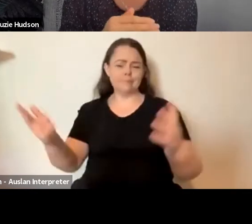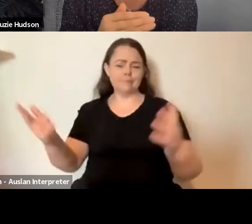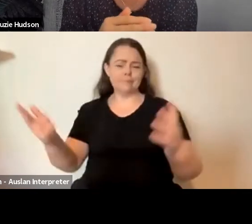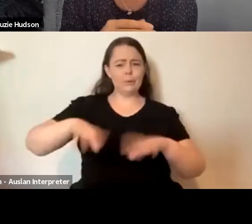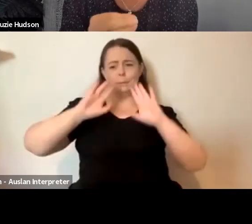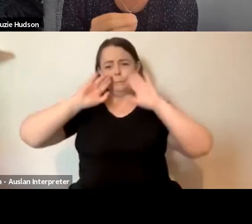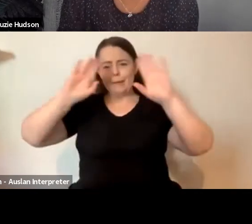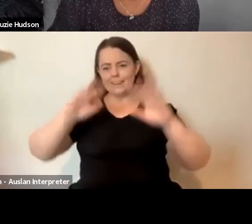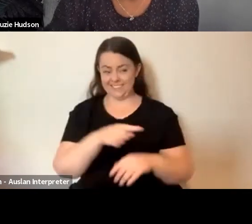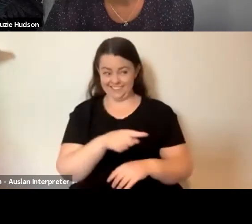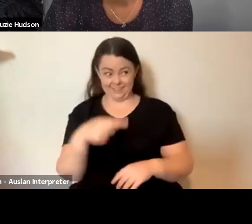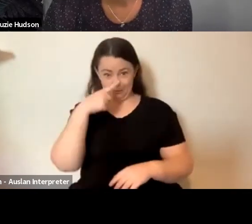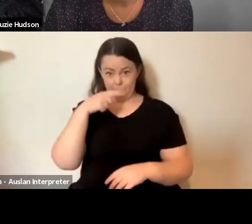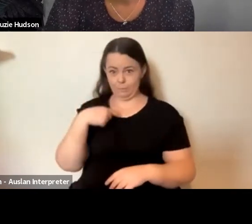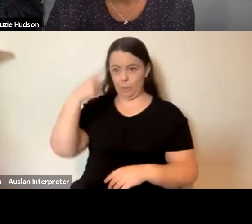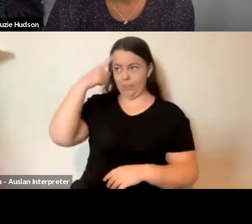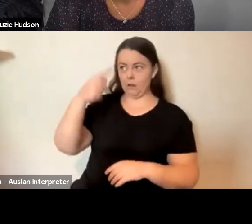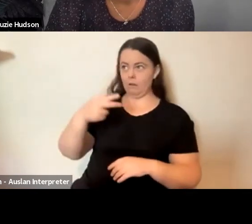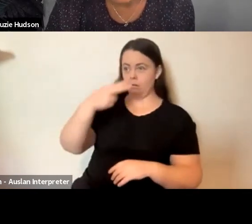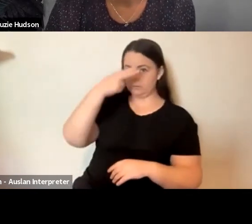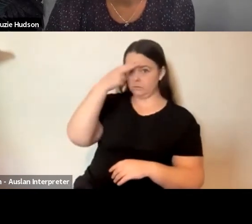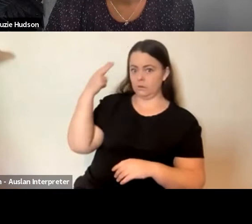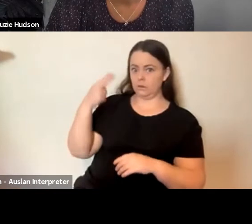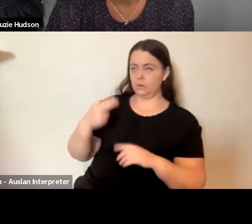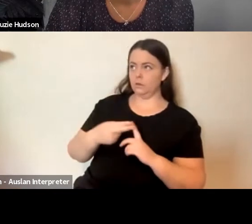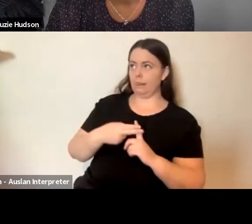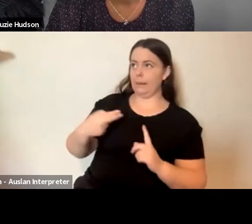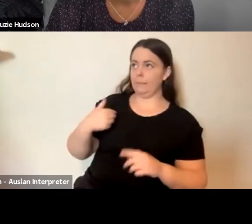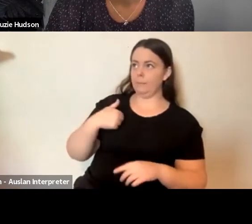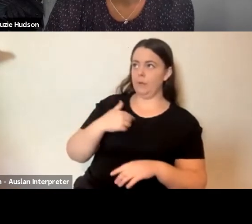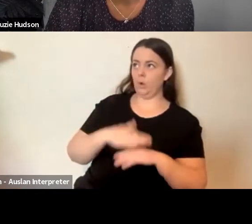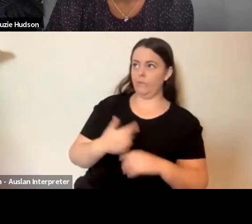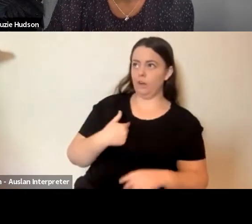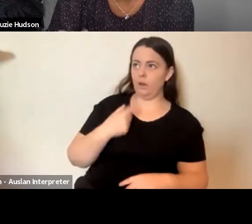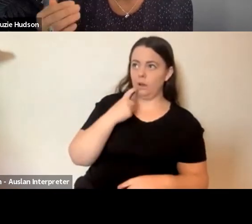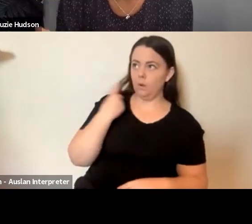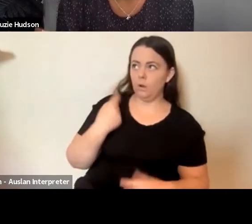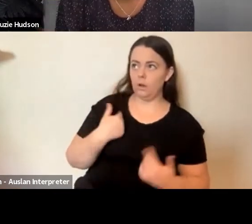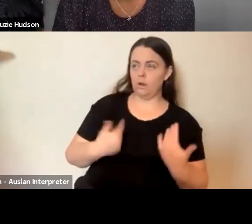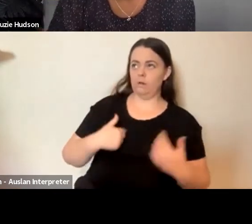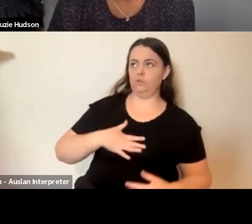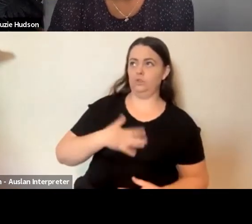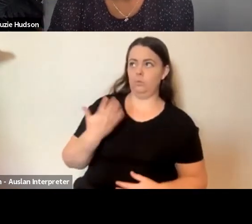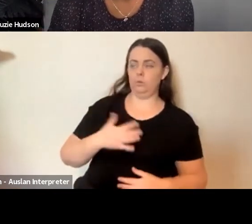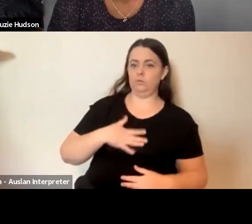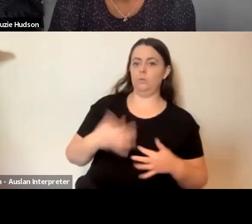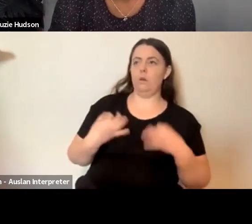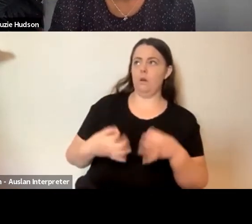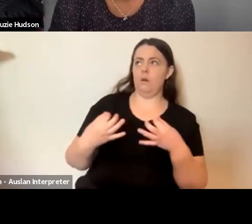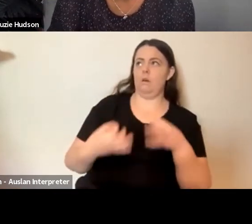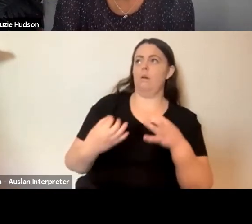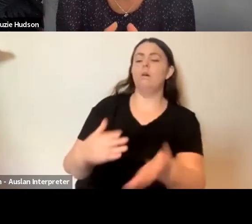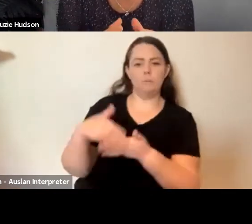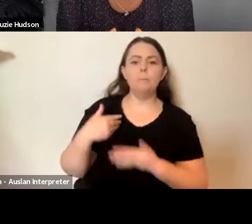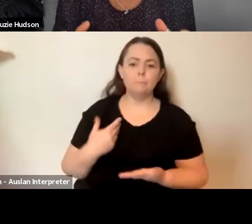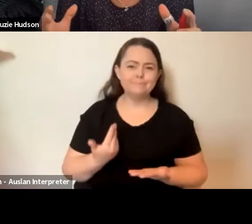terms of reaching out because of that stigma associated particularly with methamphetamine. And so I suppose it tells us a lot about the real need,